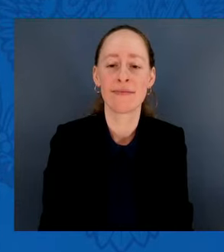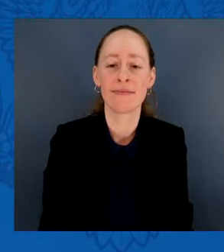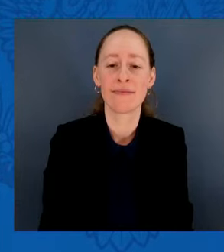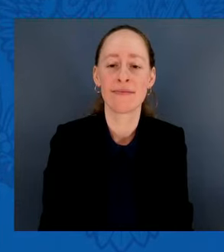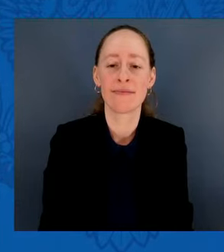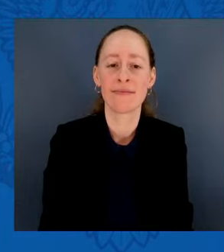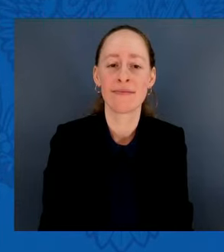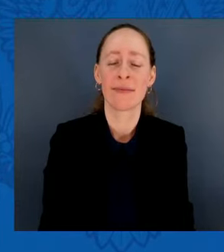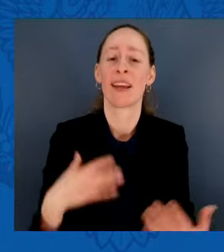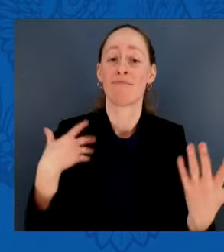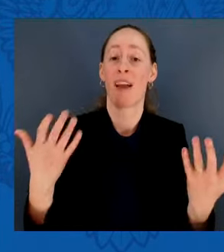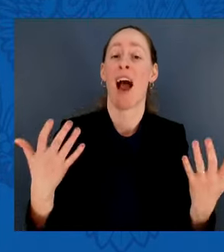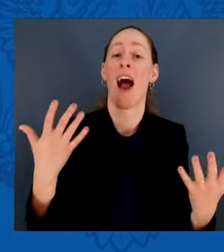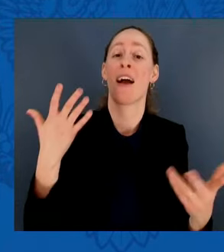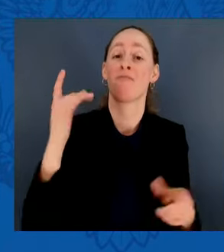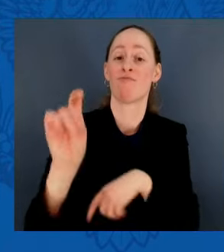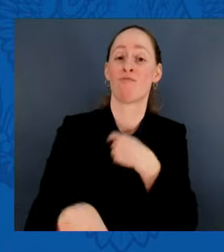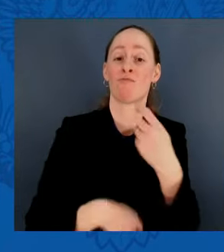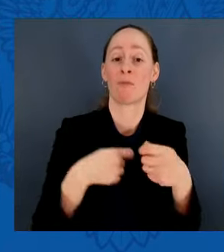Yay!